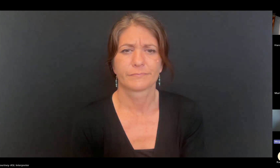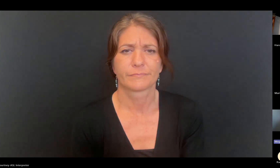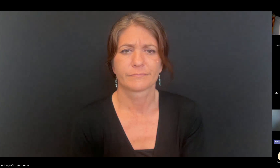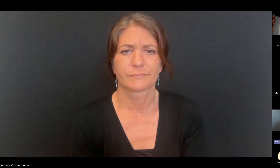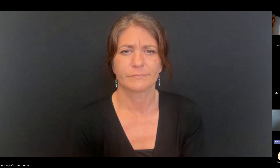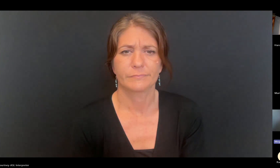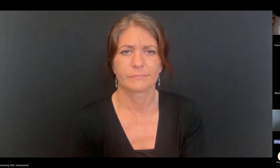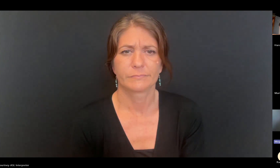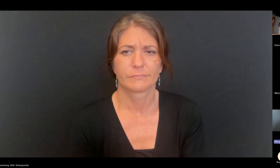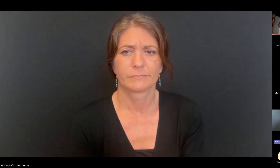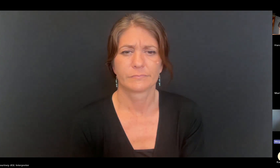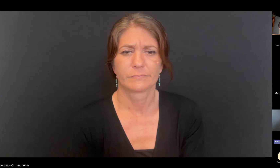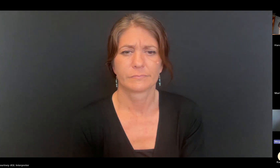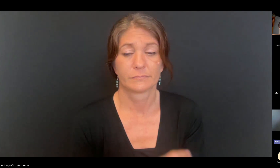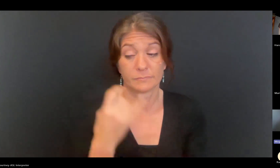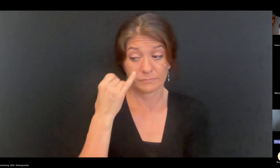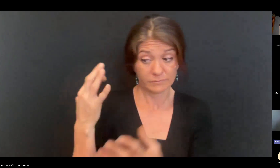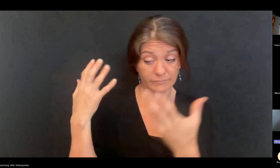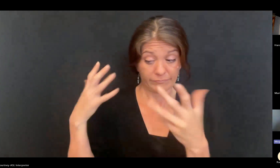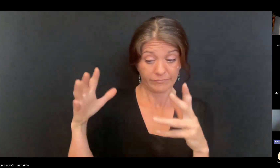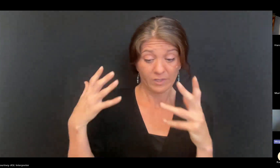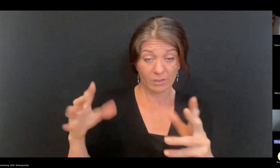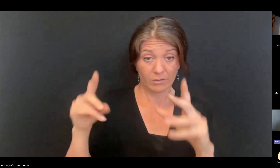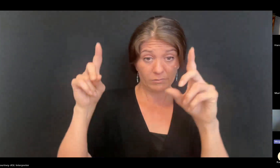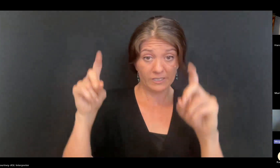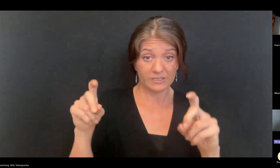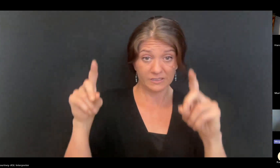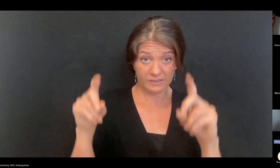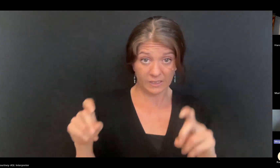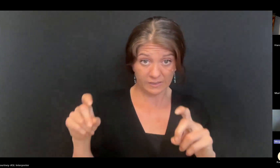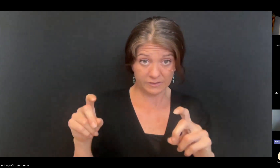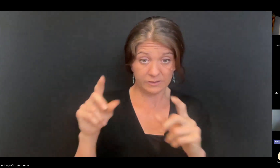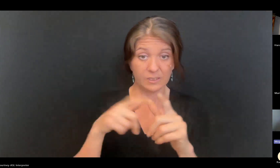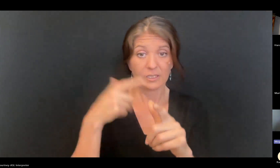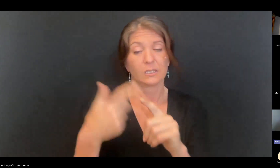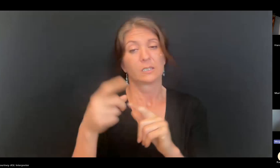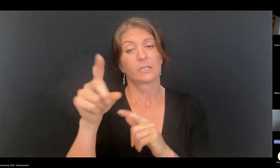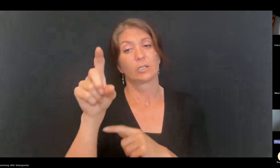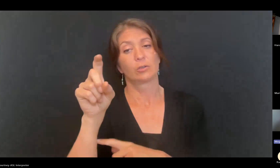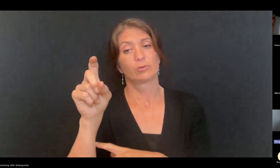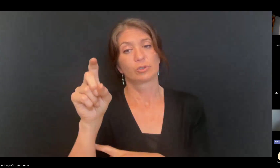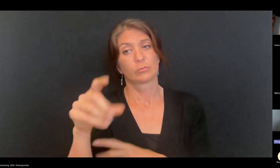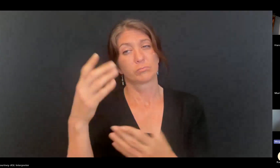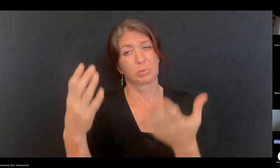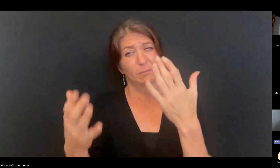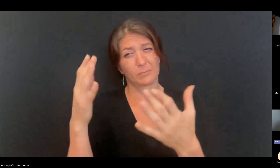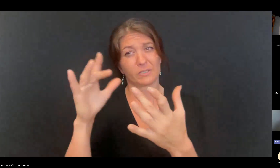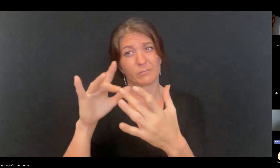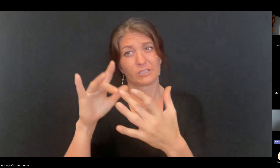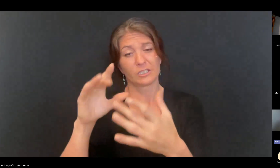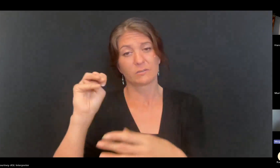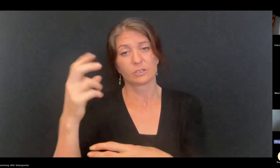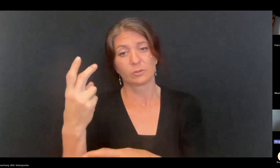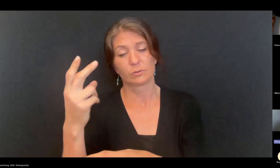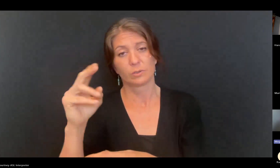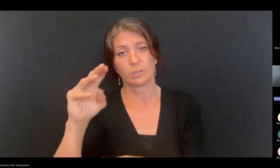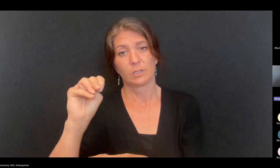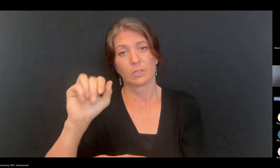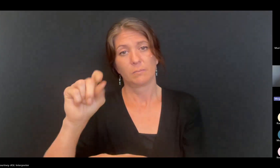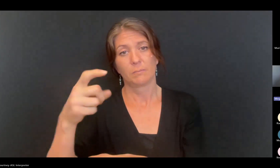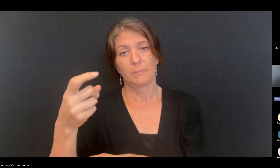So if he's already been assessed, you could probably reach back out to Maximus, or they have